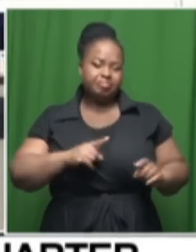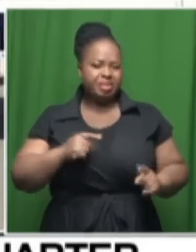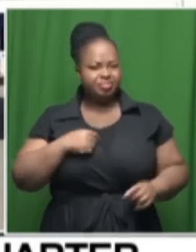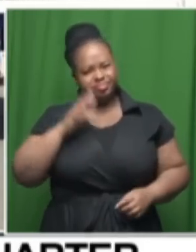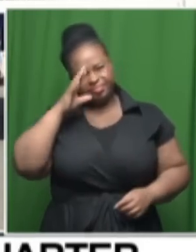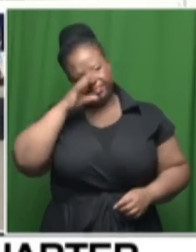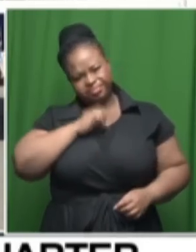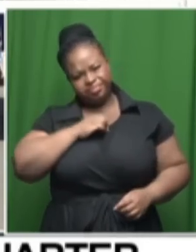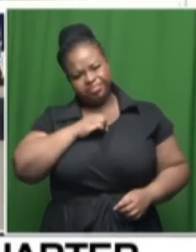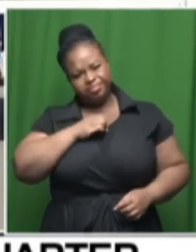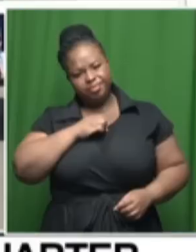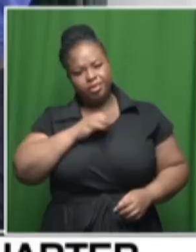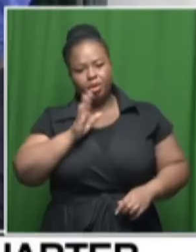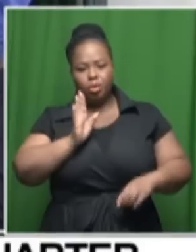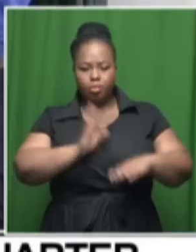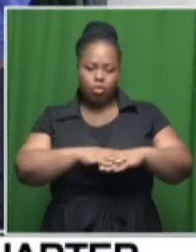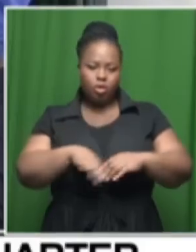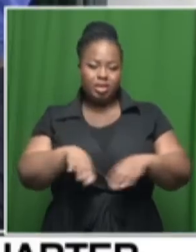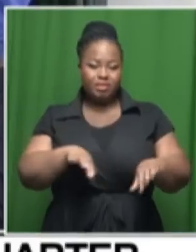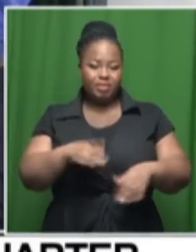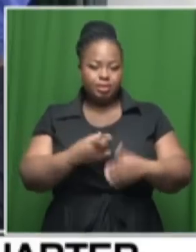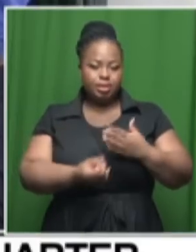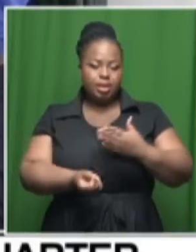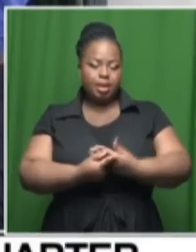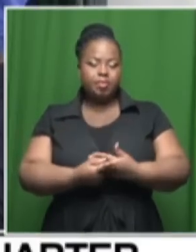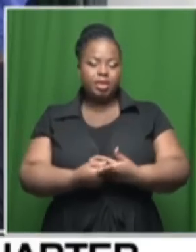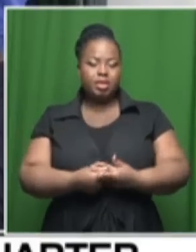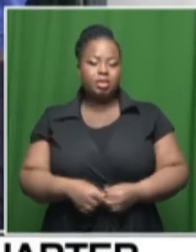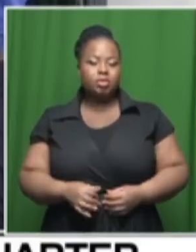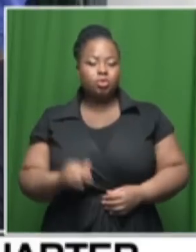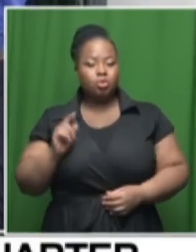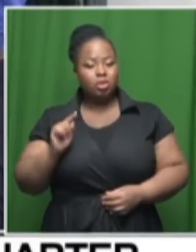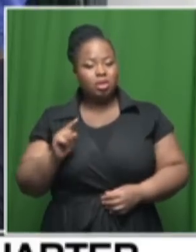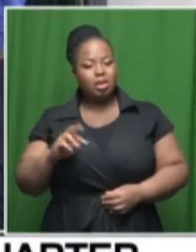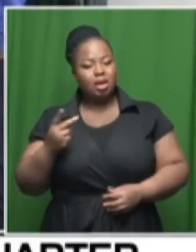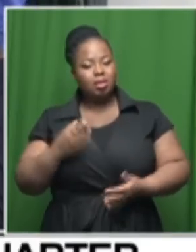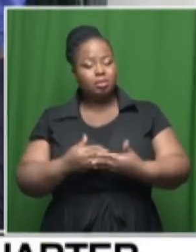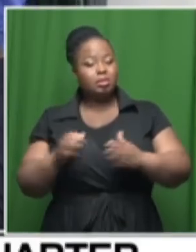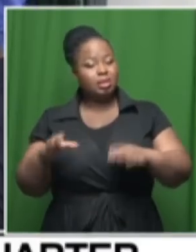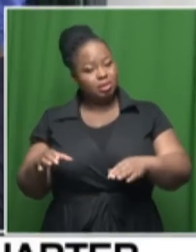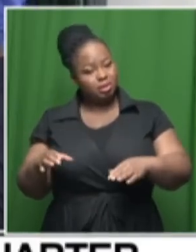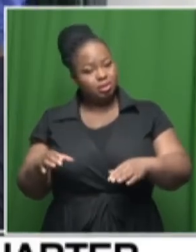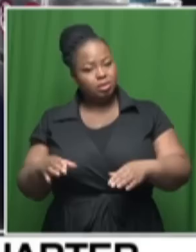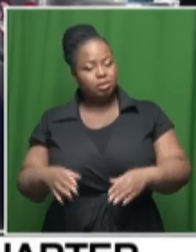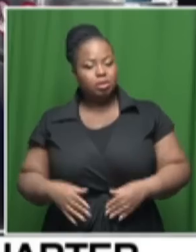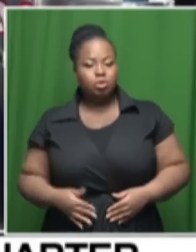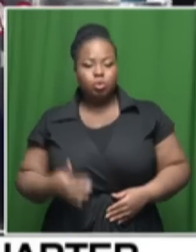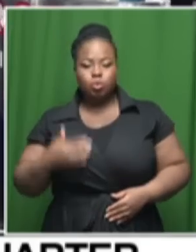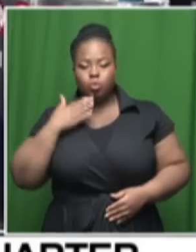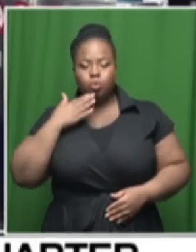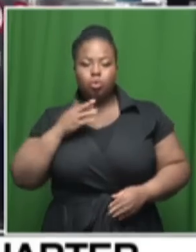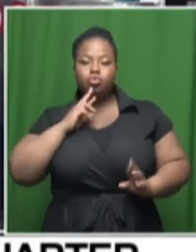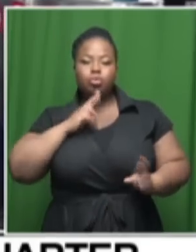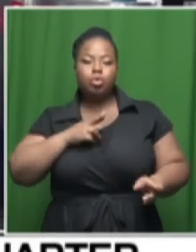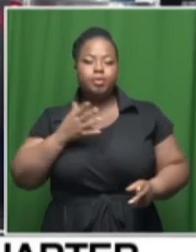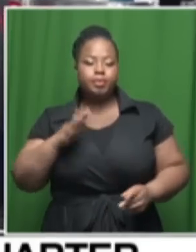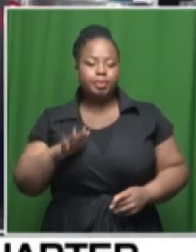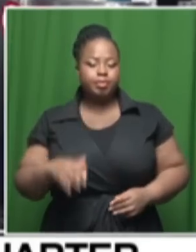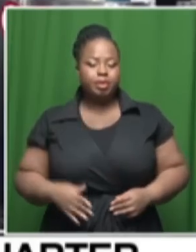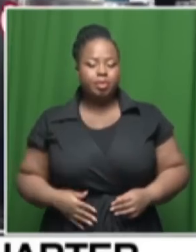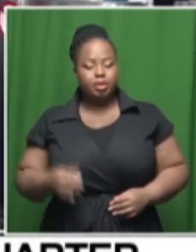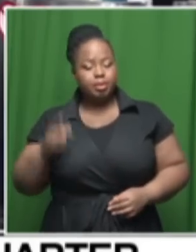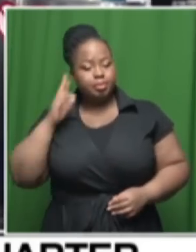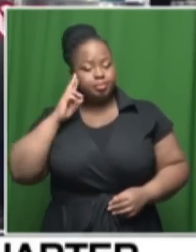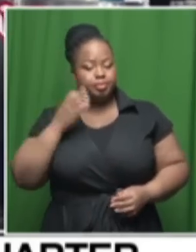suspicion there's actually far more activities happening in the tertiary sectors that are actually reported. Remember,